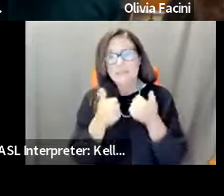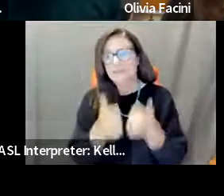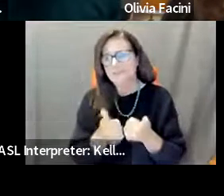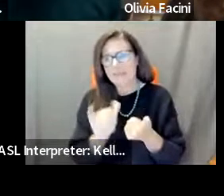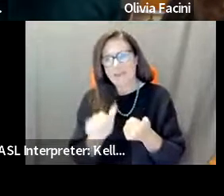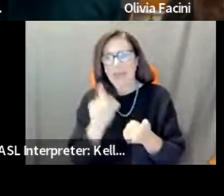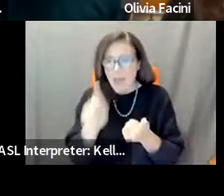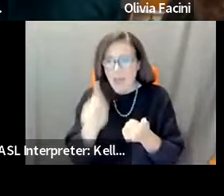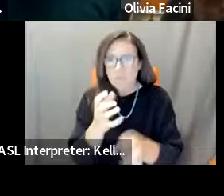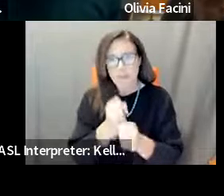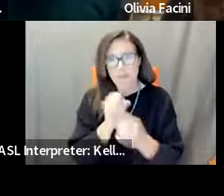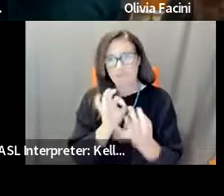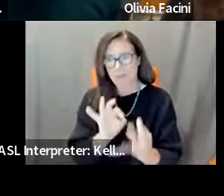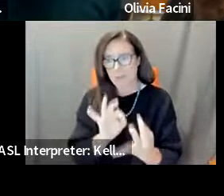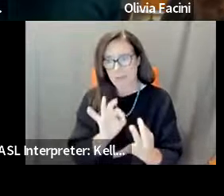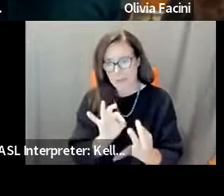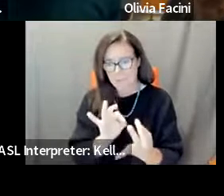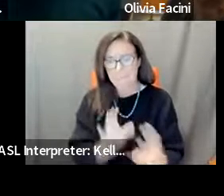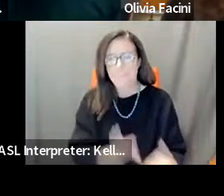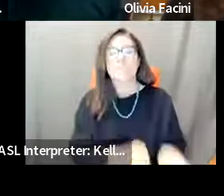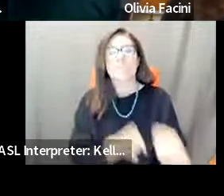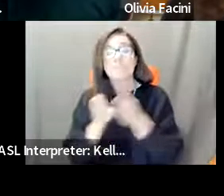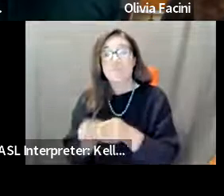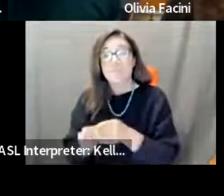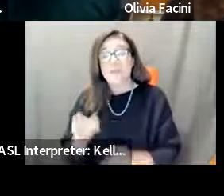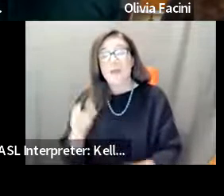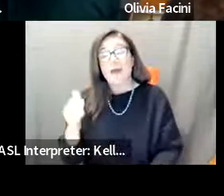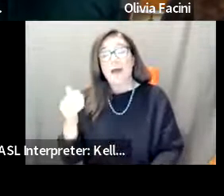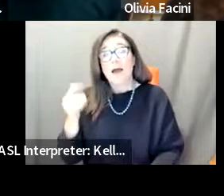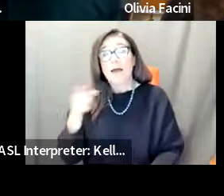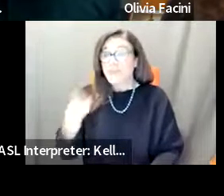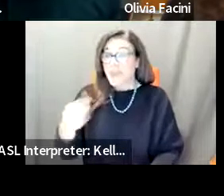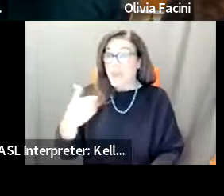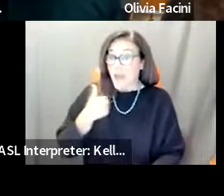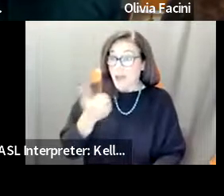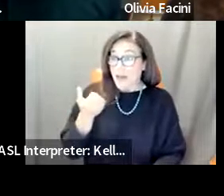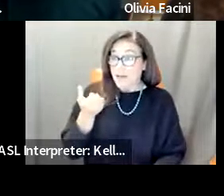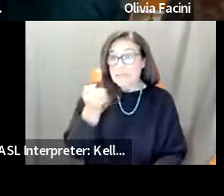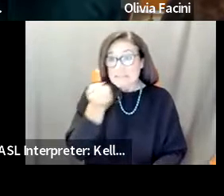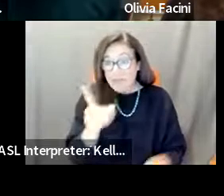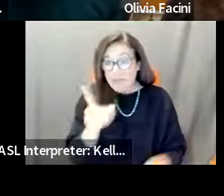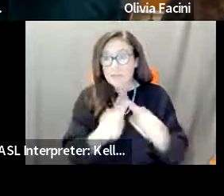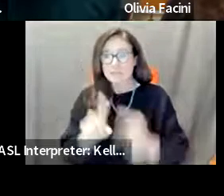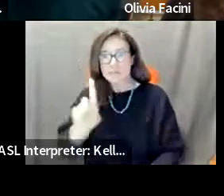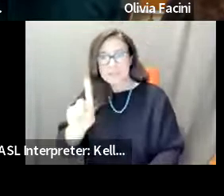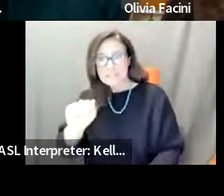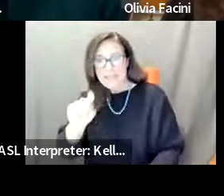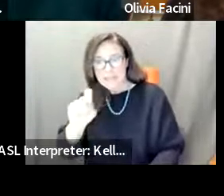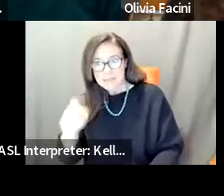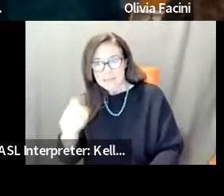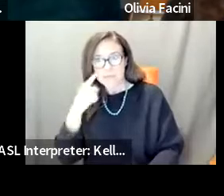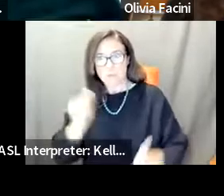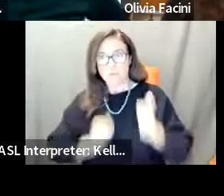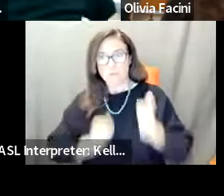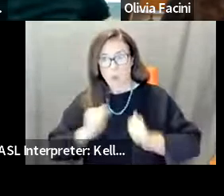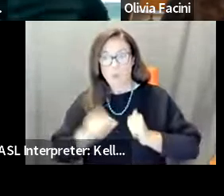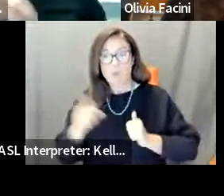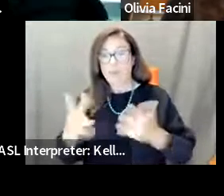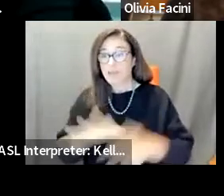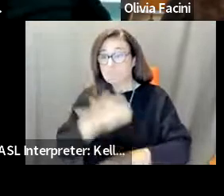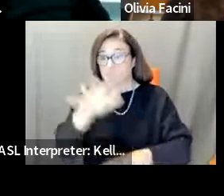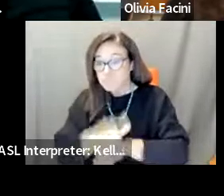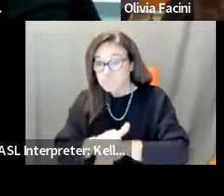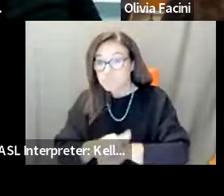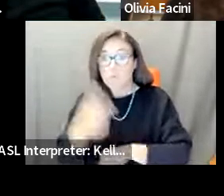show where they list out which are the sign interpreted shows, which ones are open caption, which ones have audio